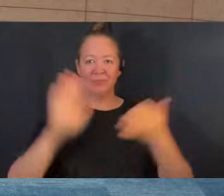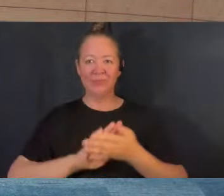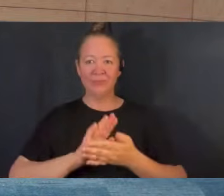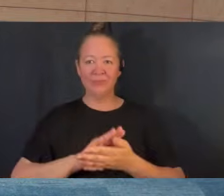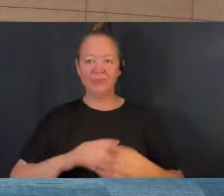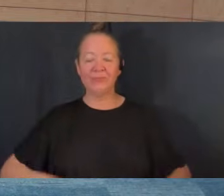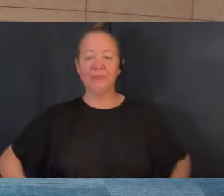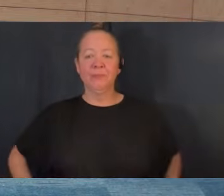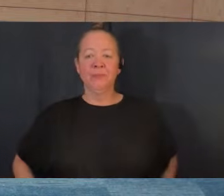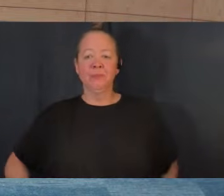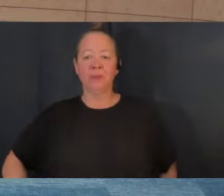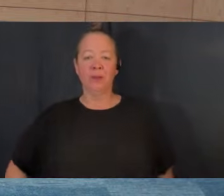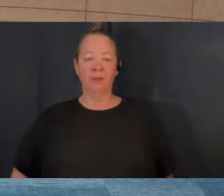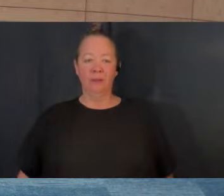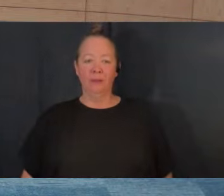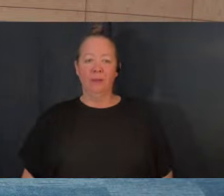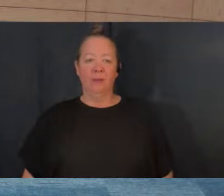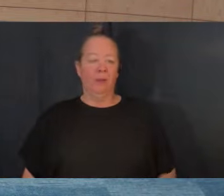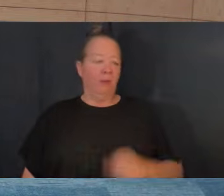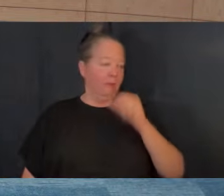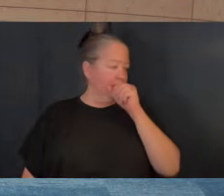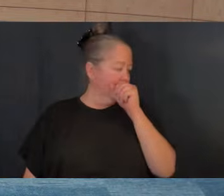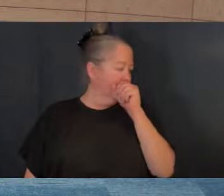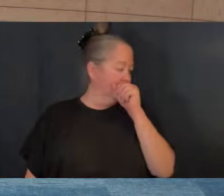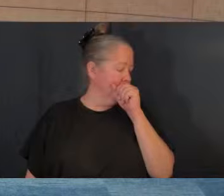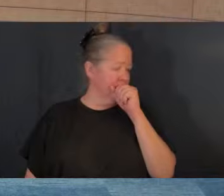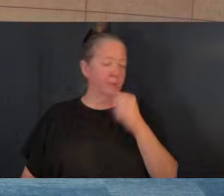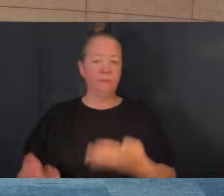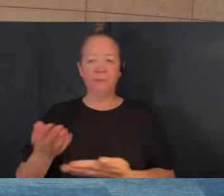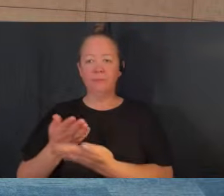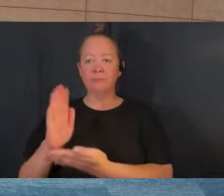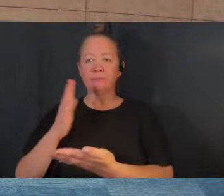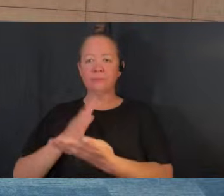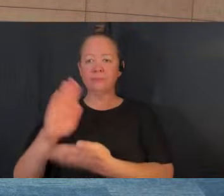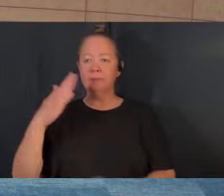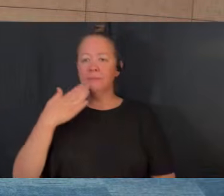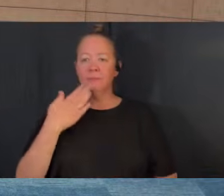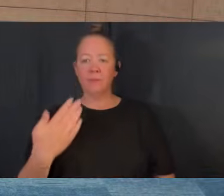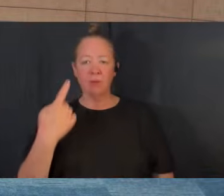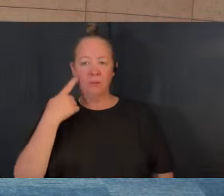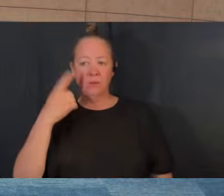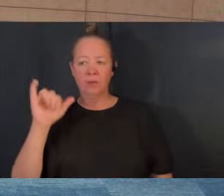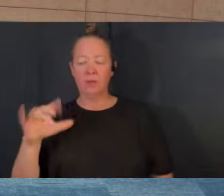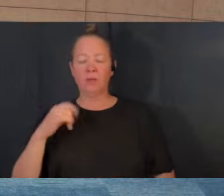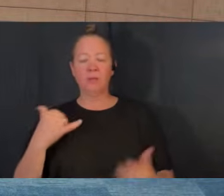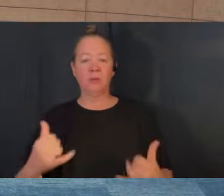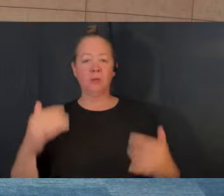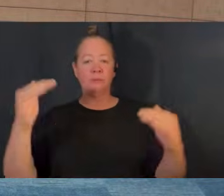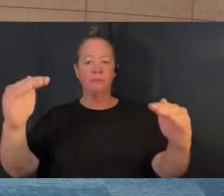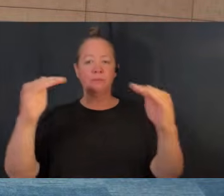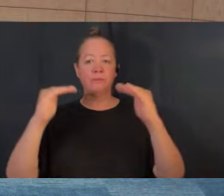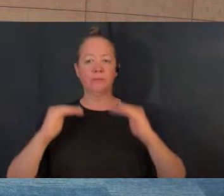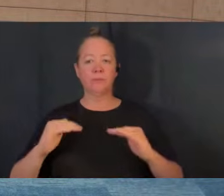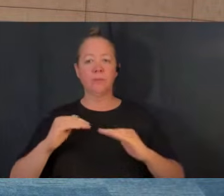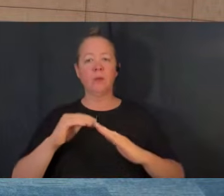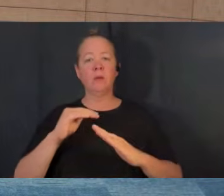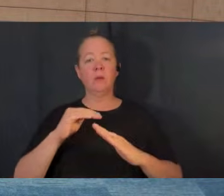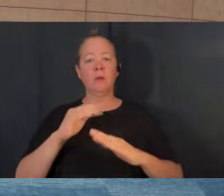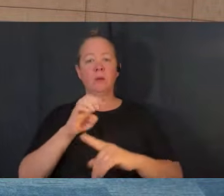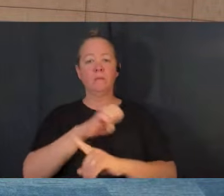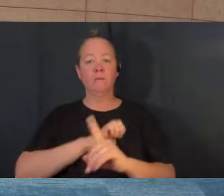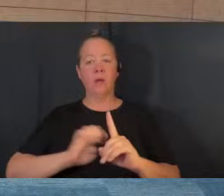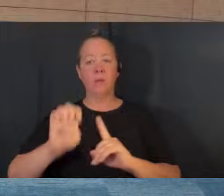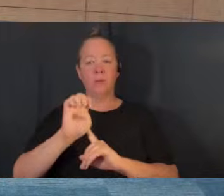that. All right. Thank you for that. We are on to item 11, environmental protection of the lots on Wayne Place. Council, this is a